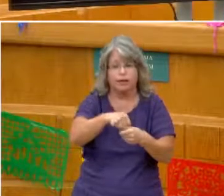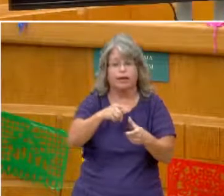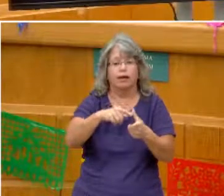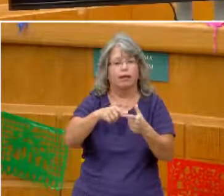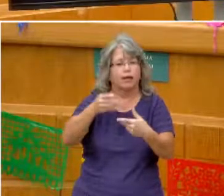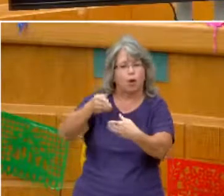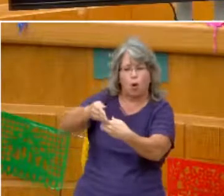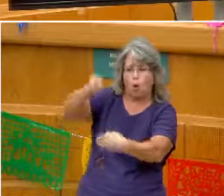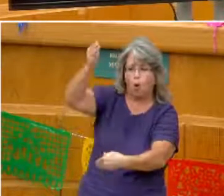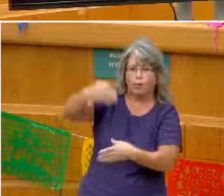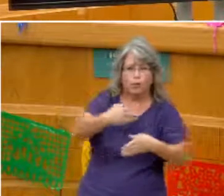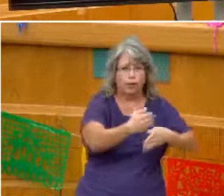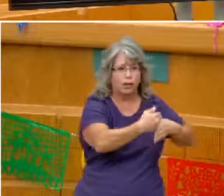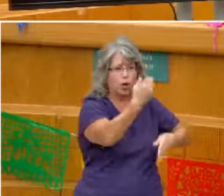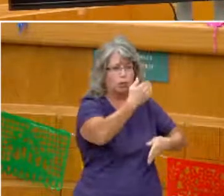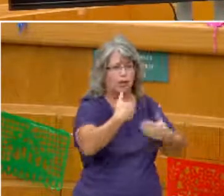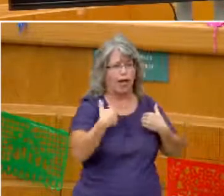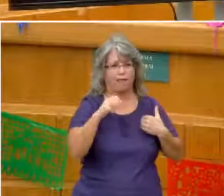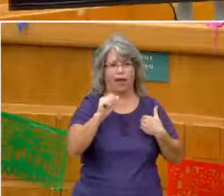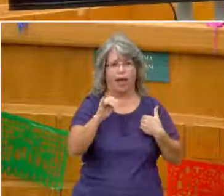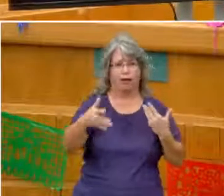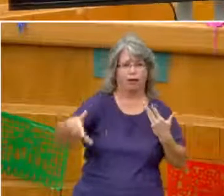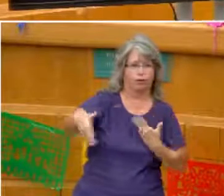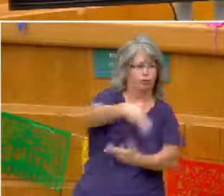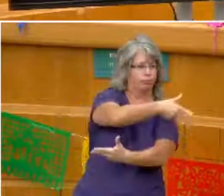keep people from getting COVID-19.